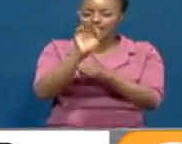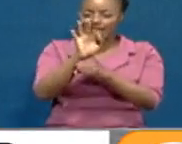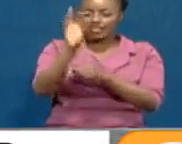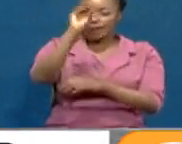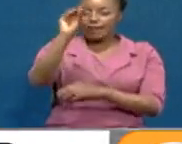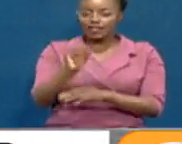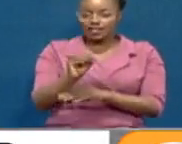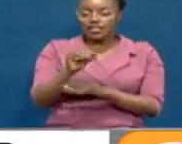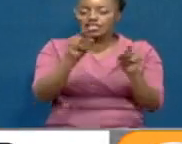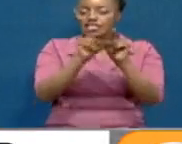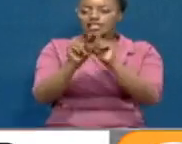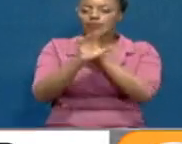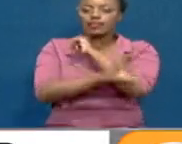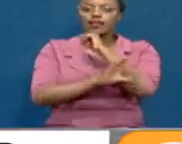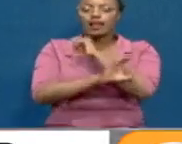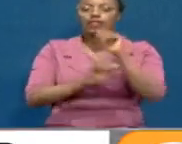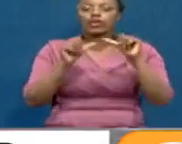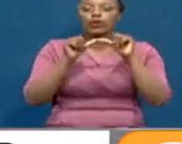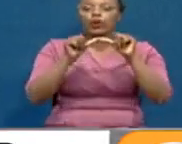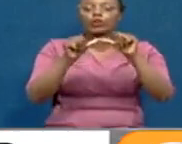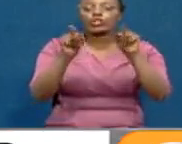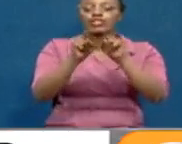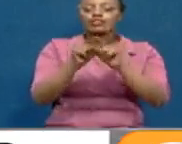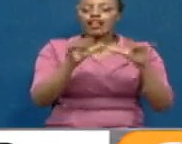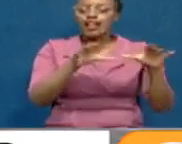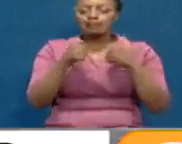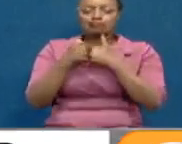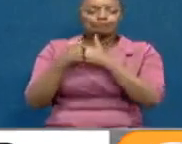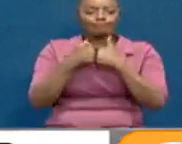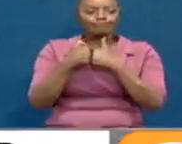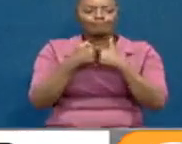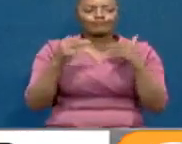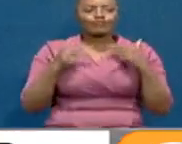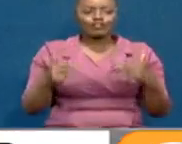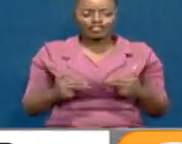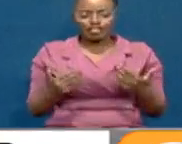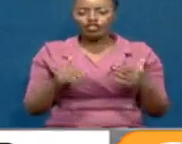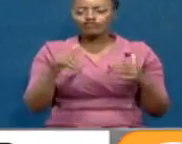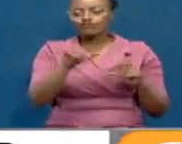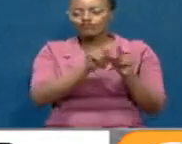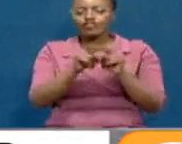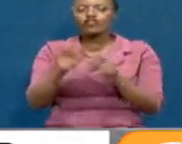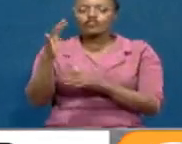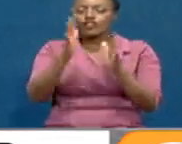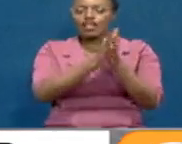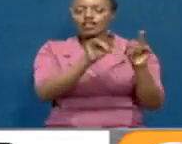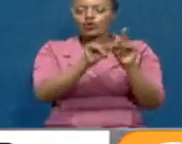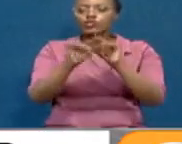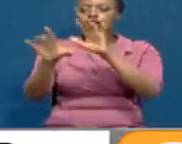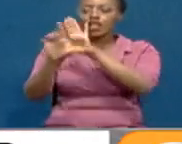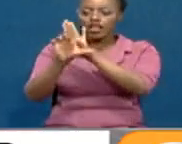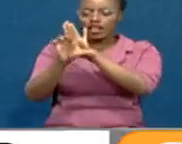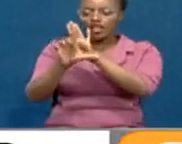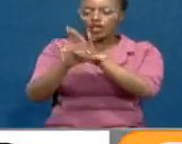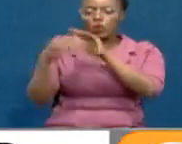12.13%. This even as the country continues to struggle with challenges of physical infrastructure, forest fires, and illegal